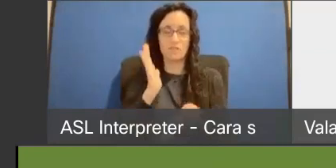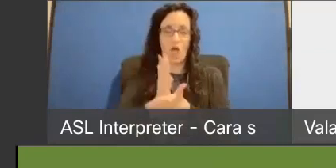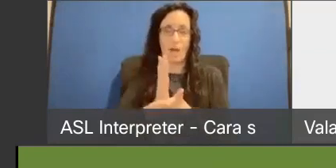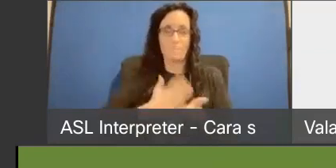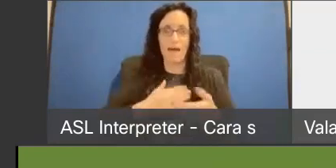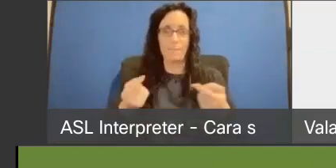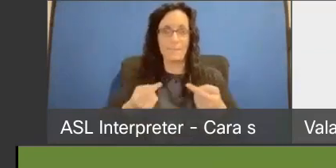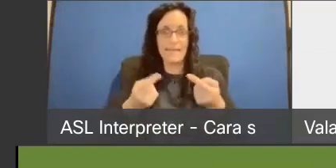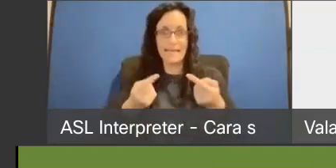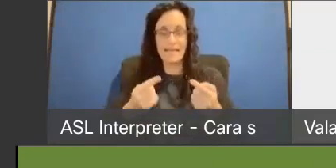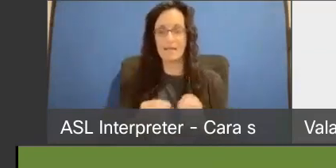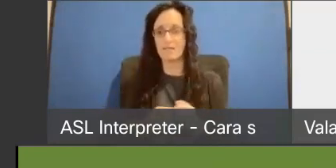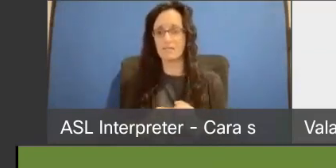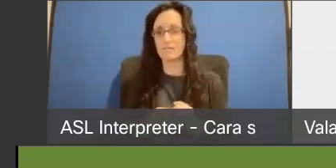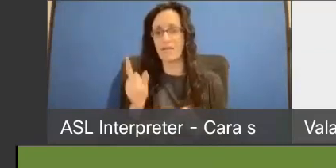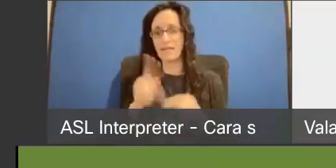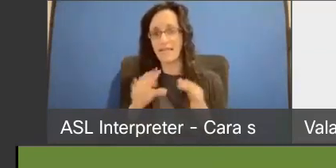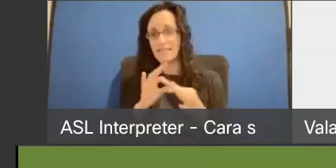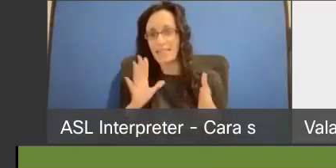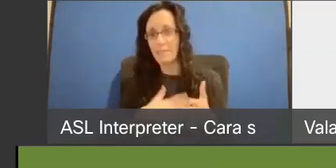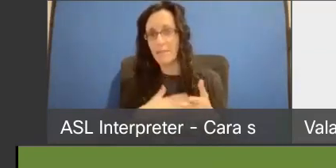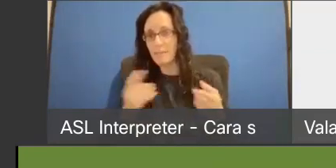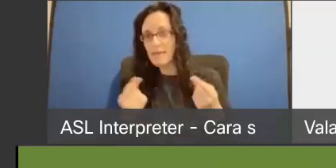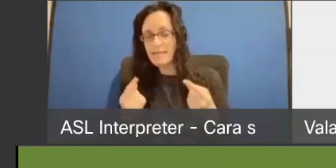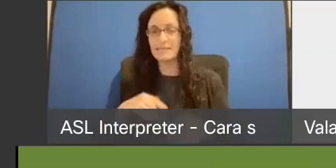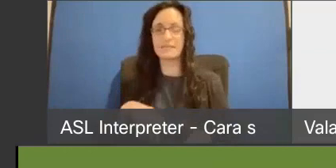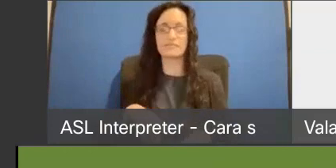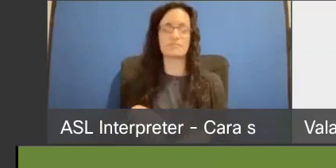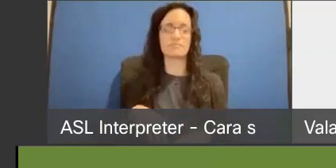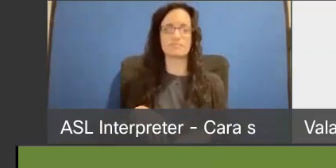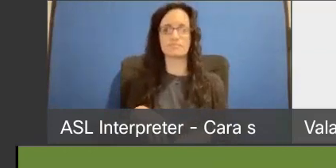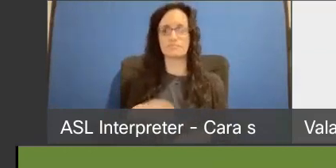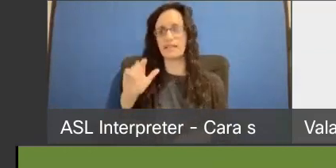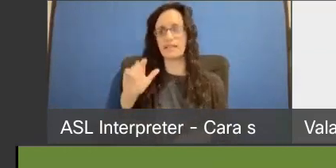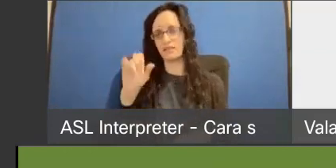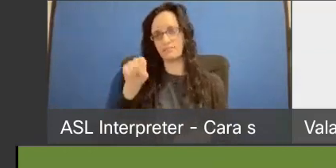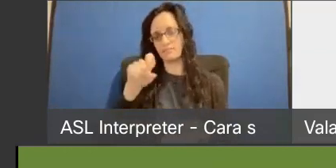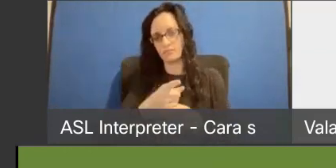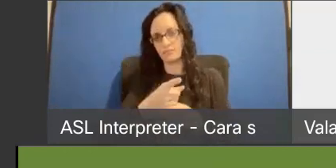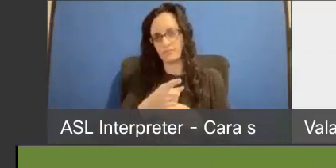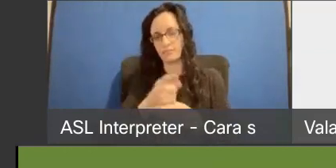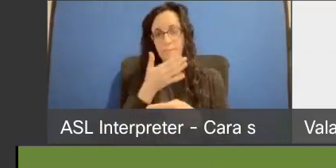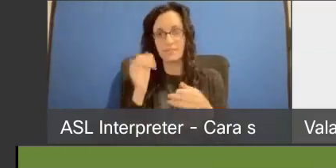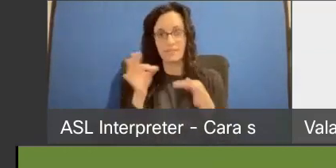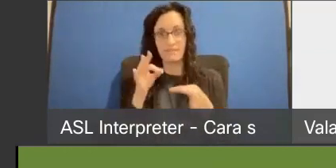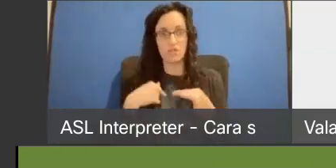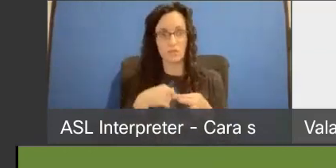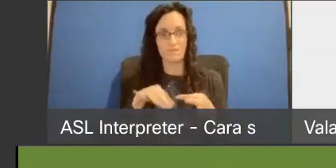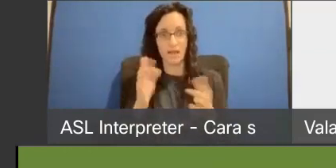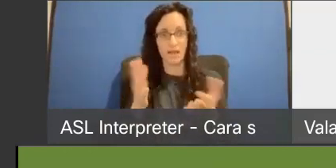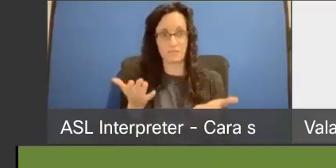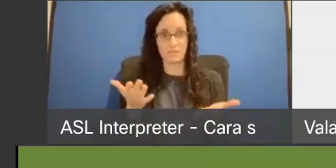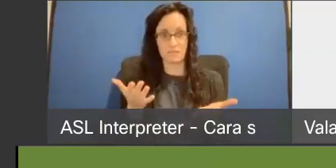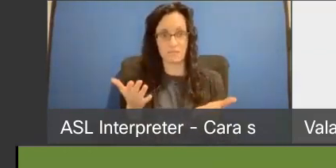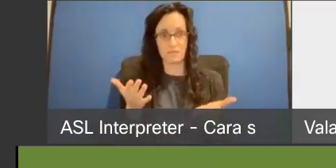Amazing. Yes, absolutely. To all of those. Yeah, it is. The best definition we've come across, I think, is